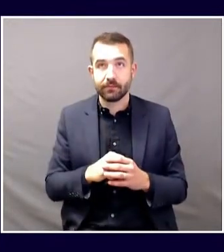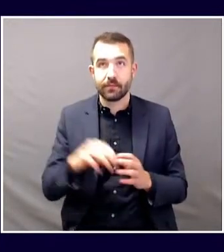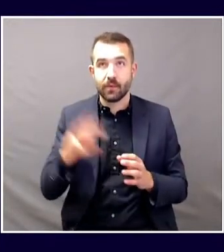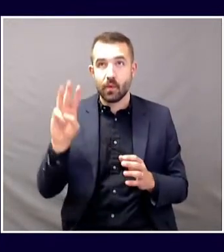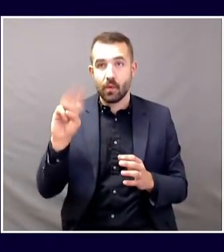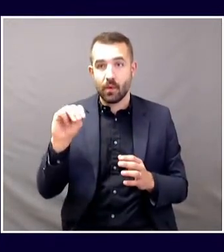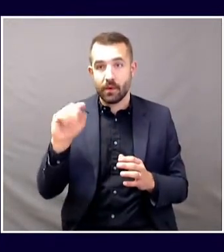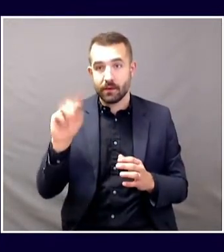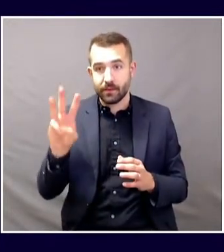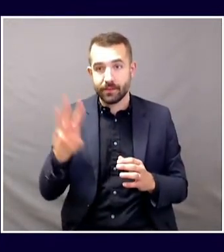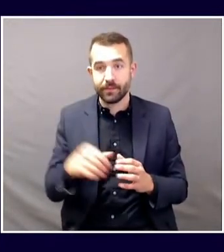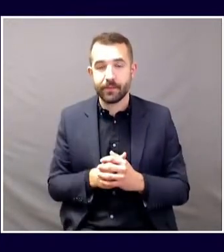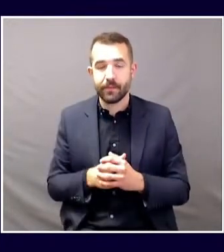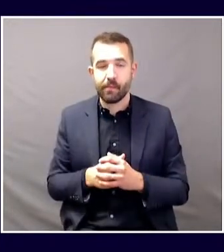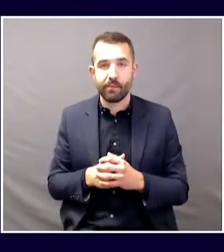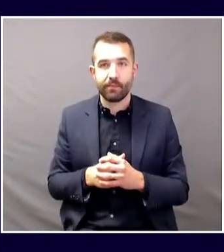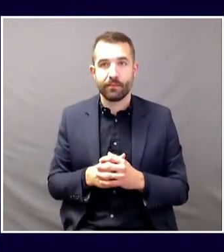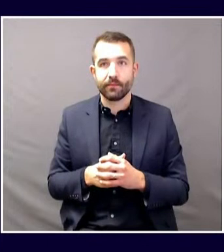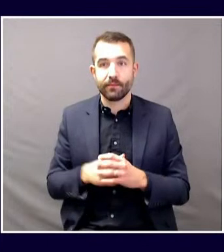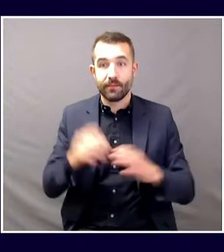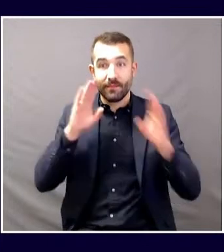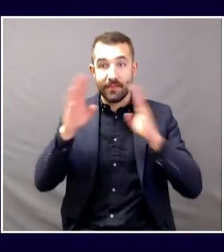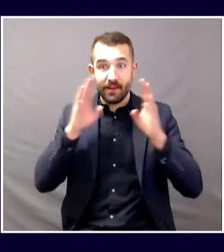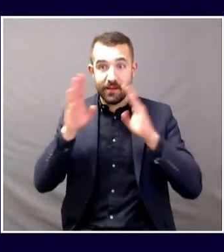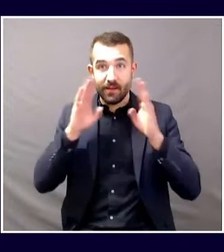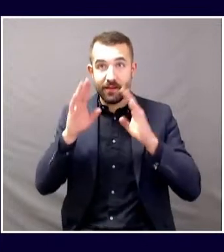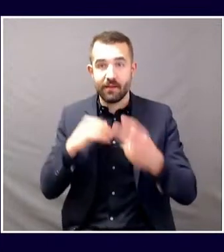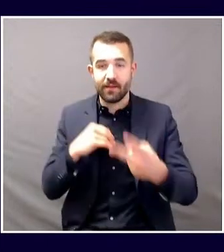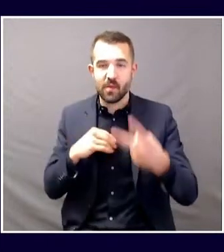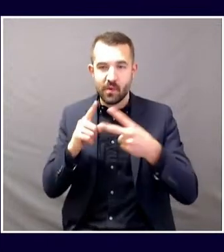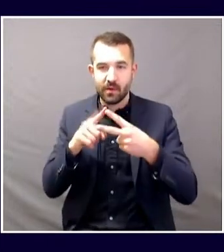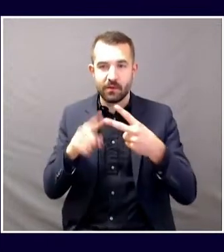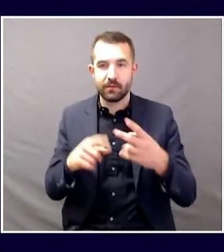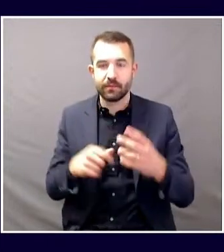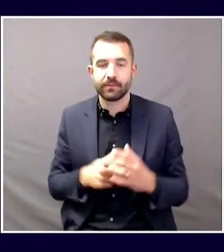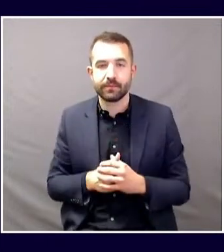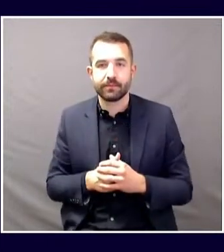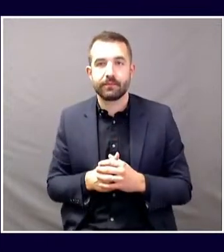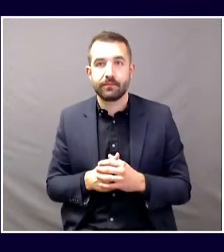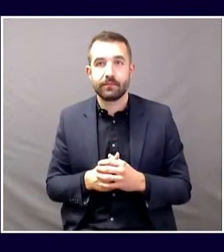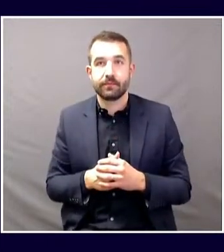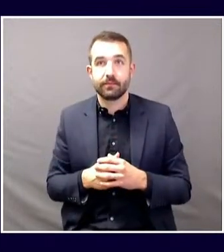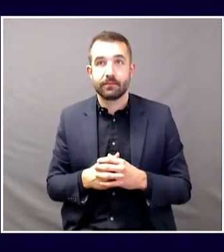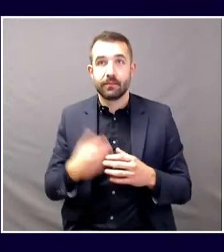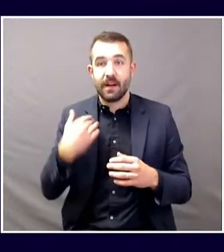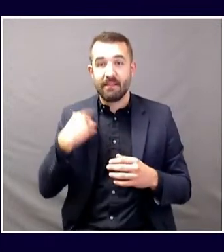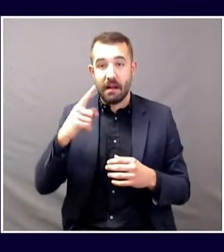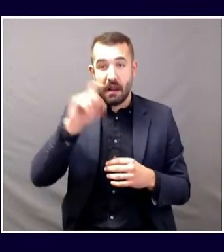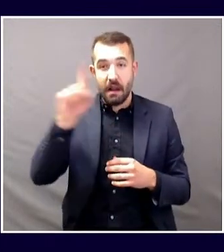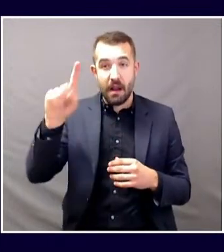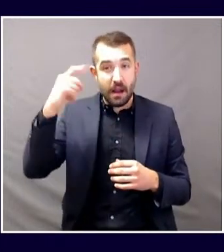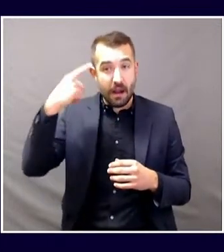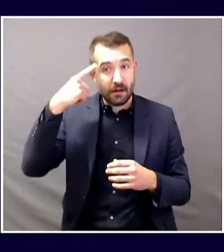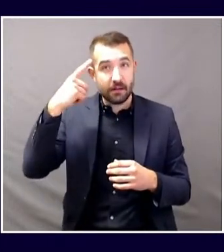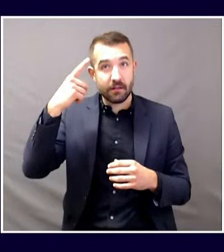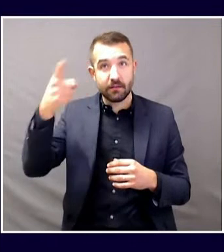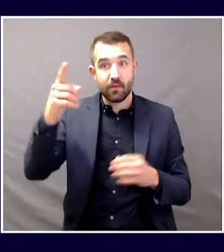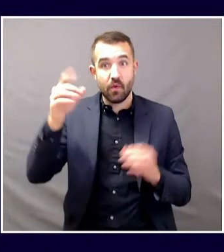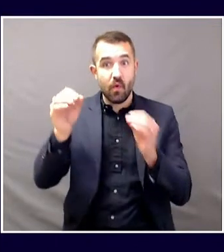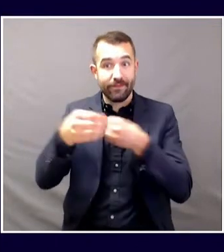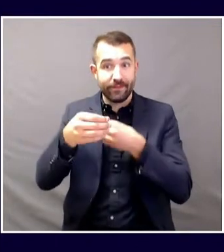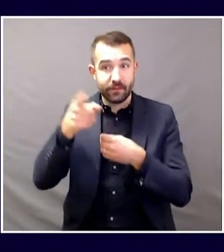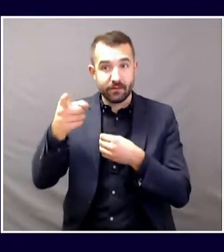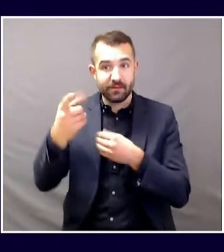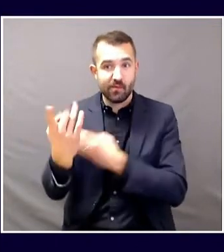Hi, Dr. Shah. Just two questions today. So I asked the governor's office this morning and they directed me to you for this